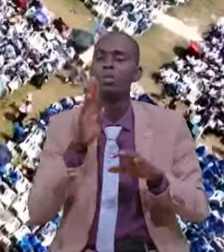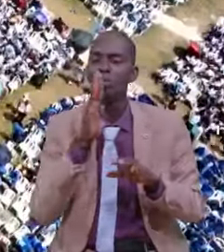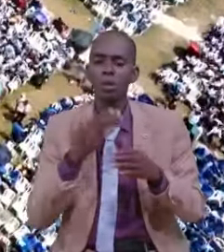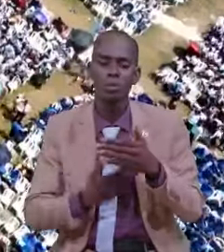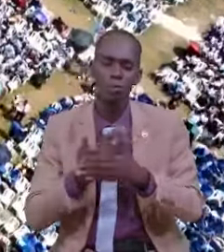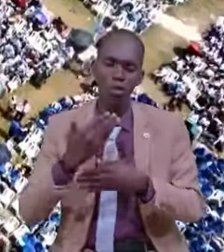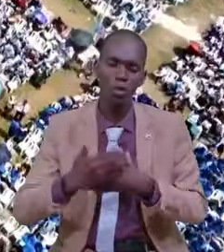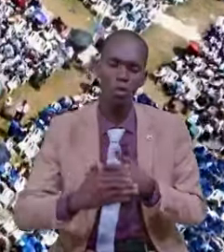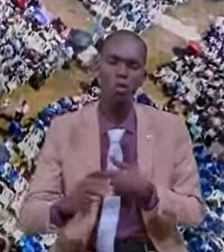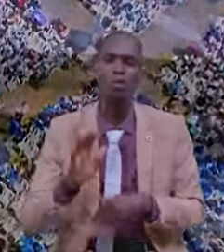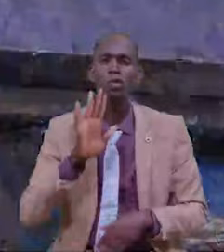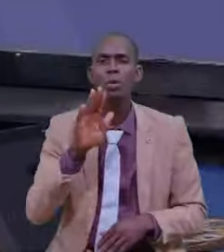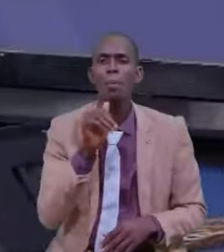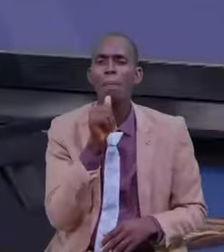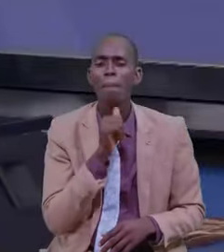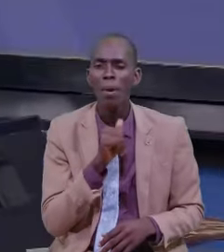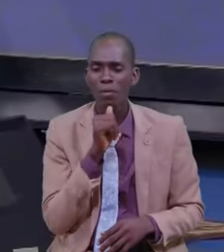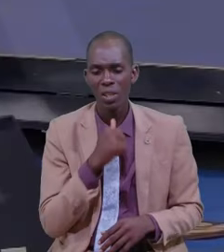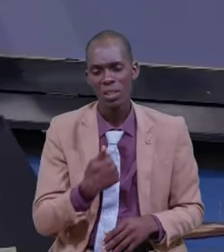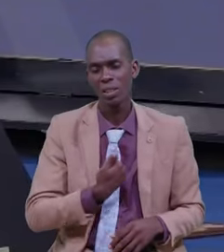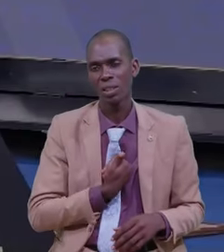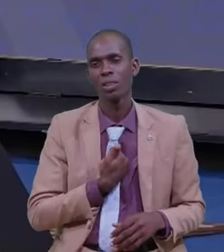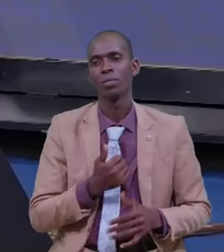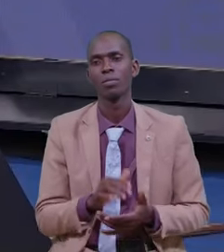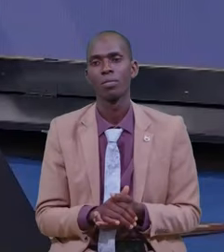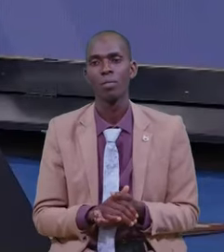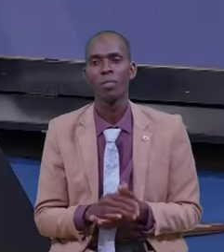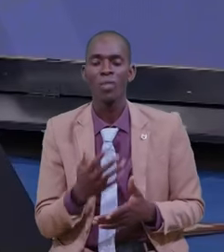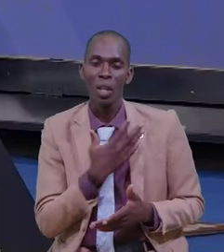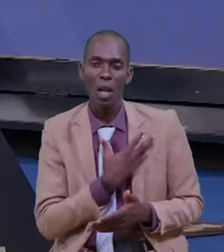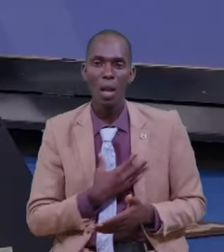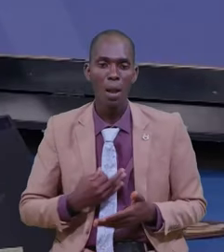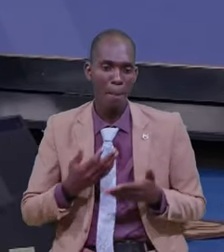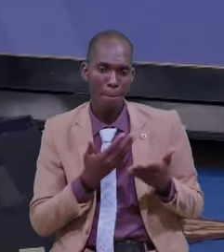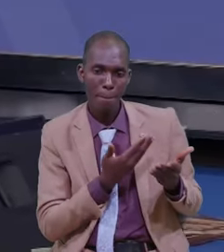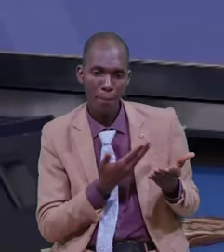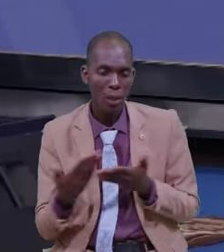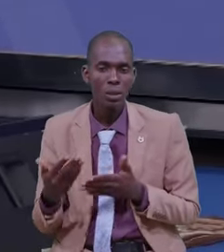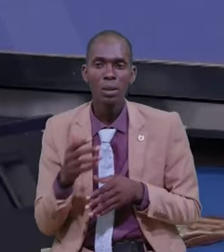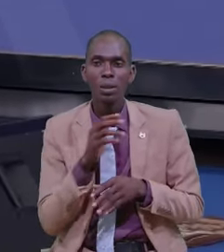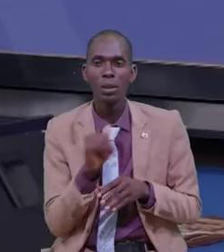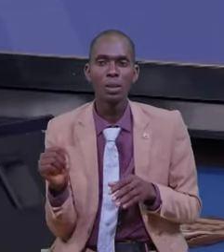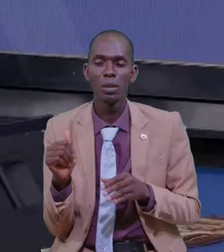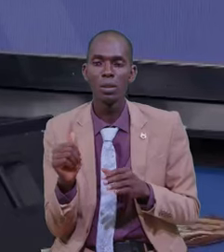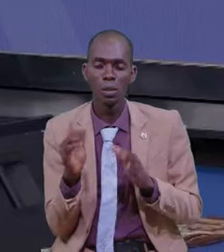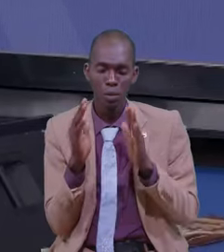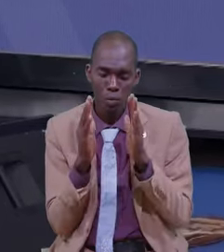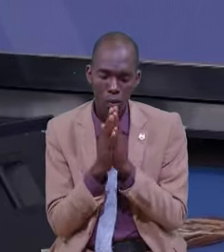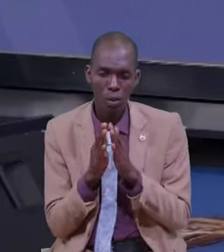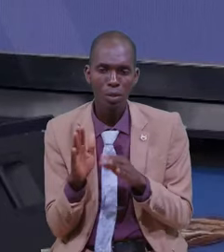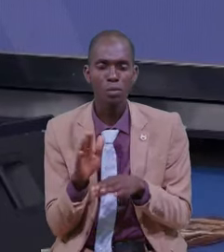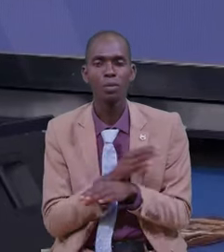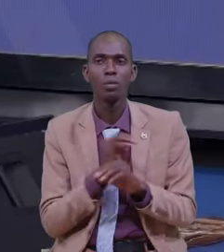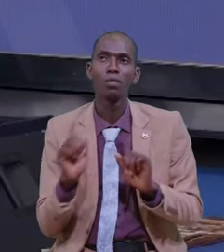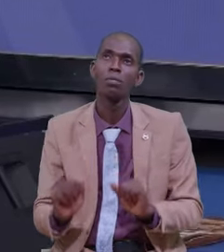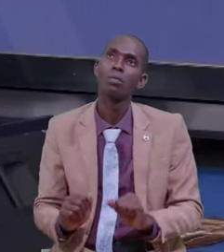your private self and bring a prayerful consecration. Lord, if